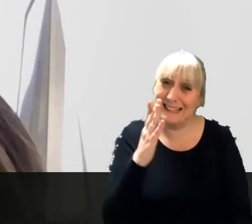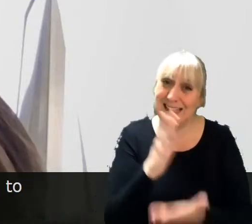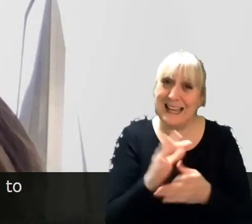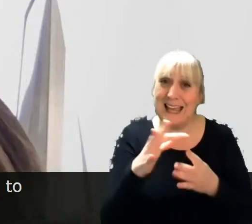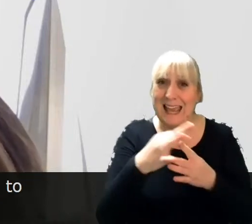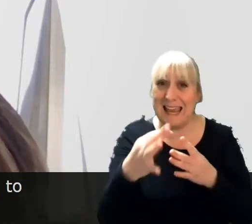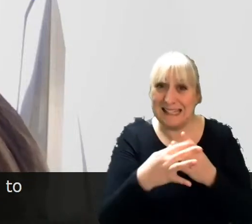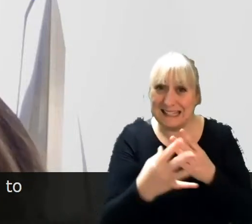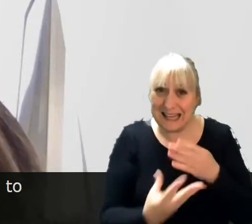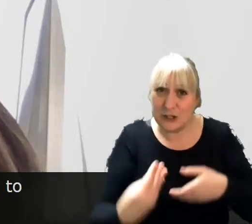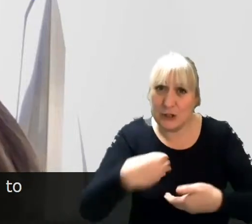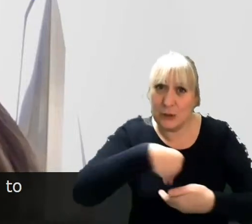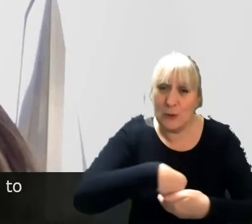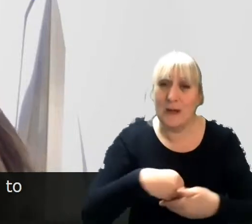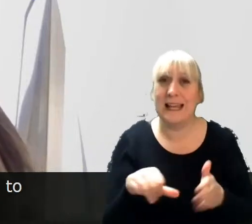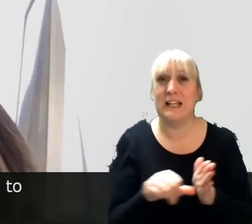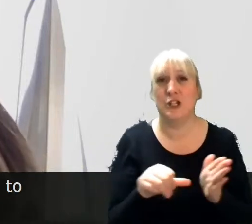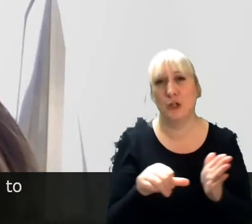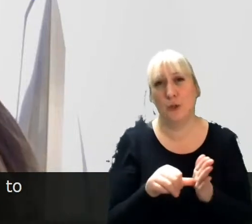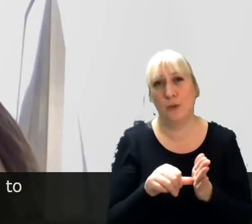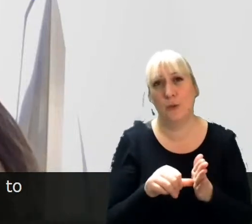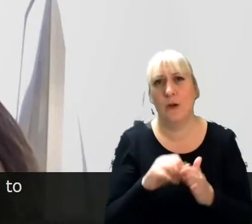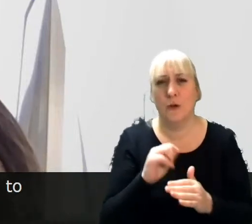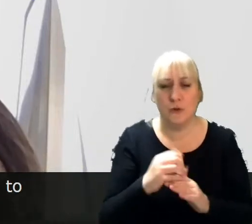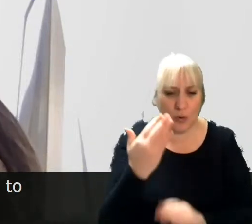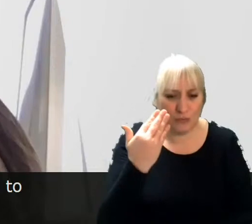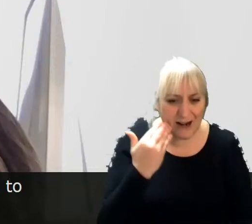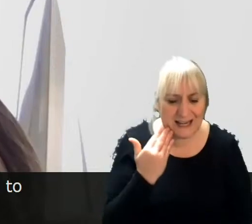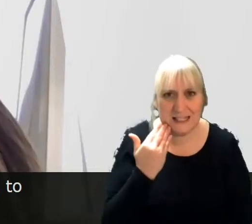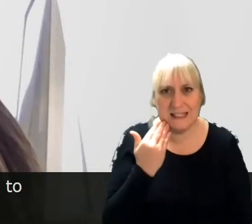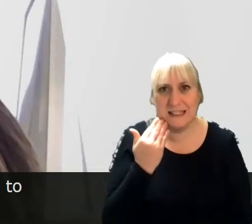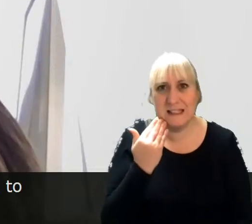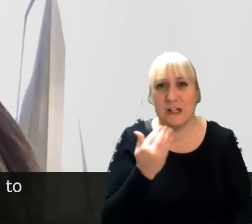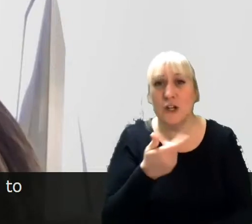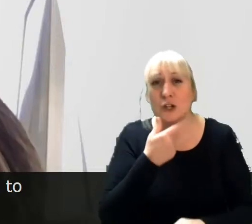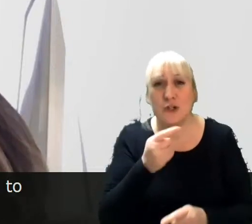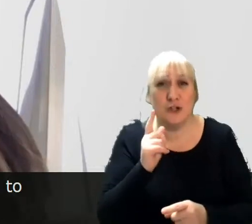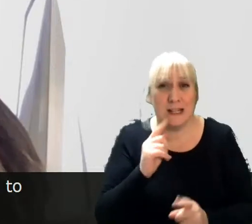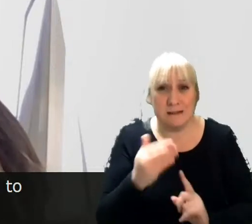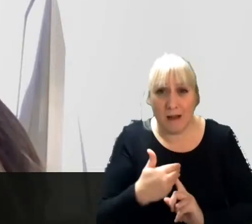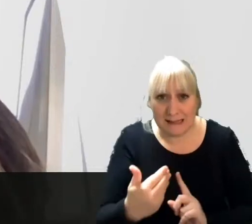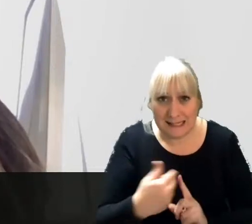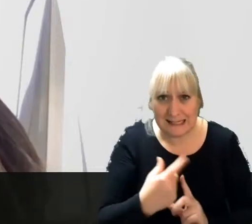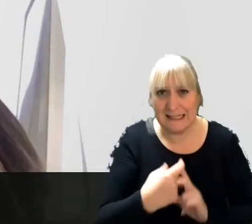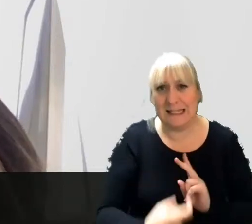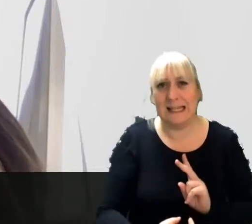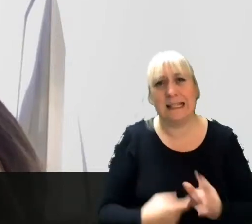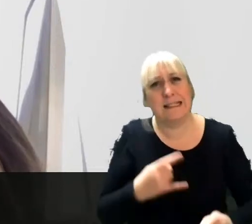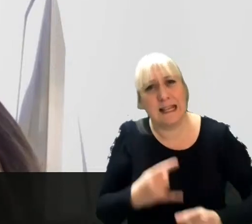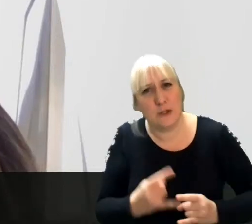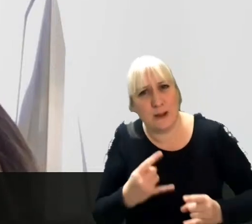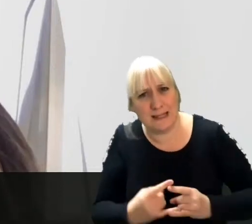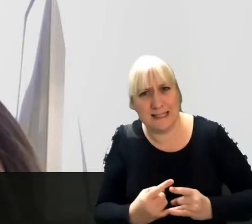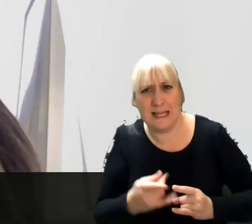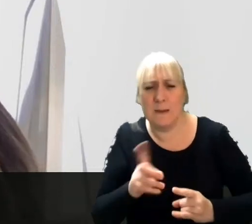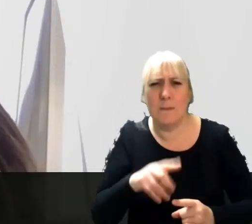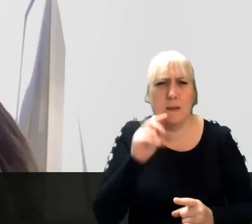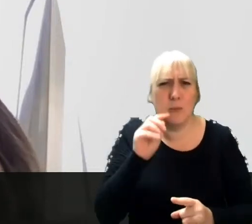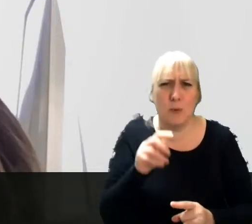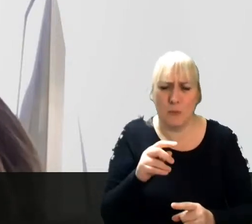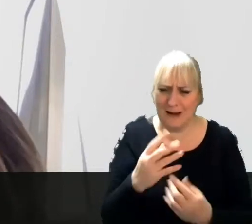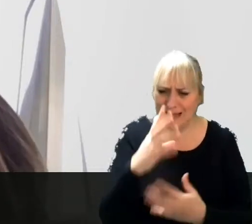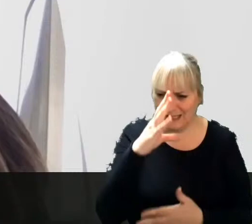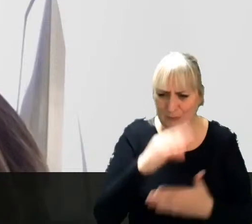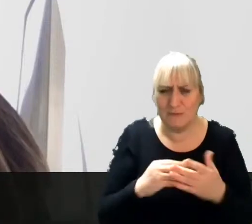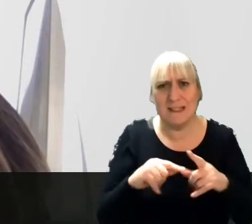on your race, gender identity, sexuality or disability, people will face different problems which need